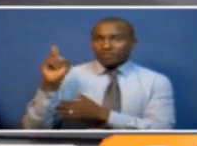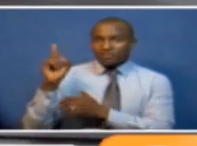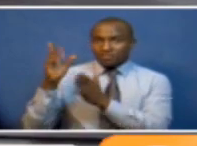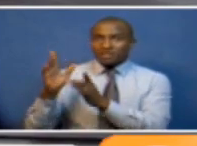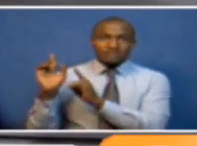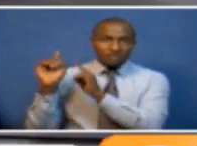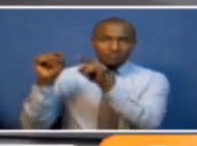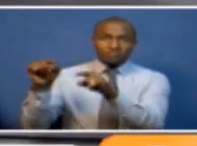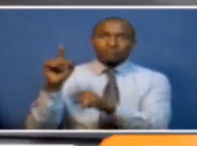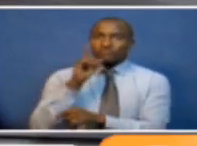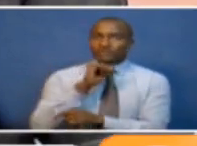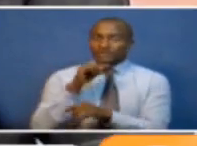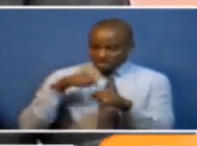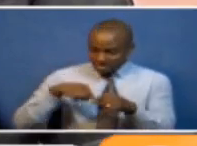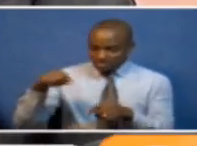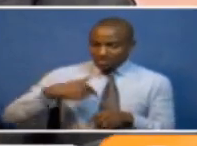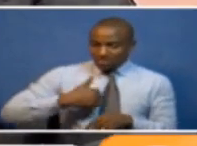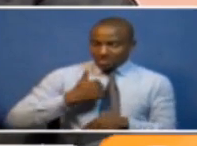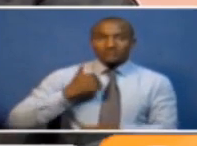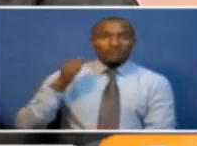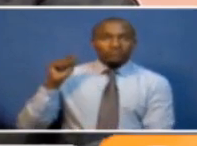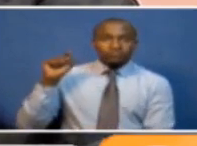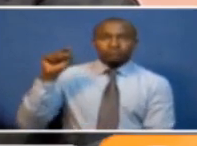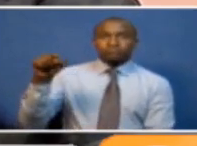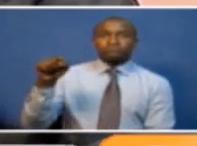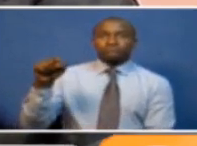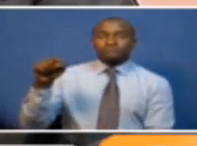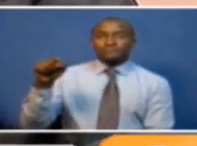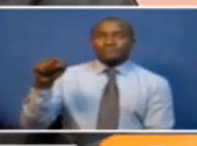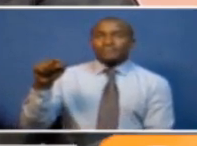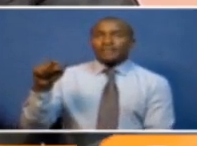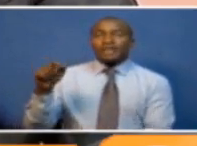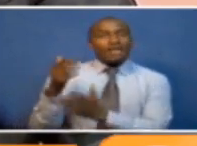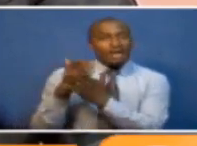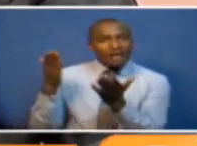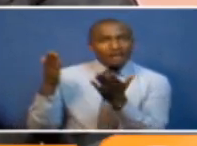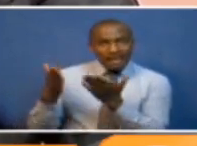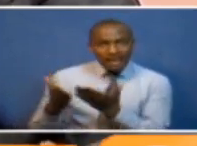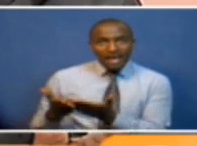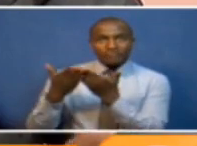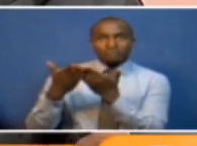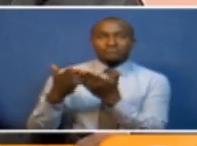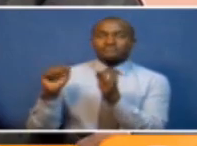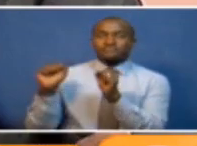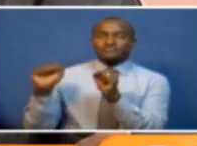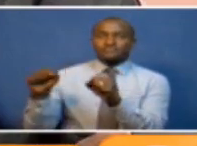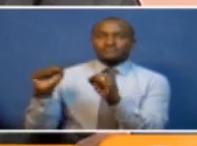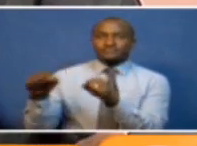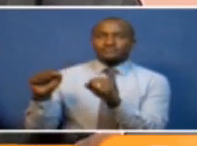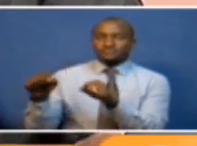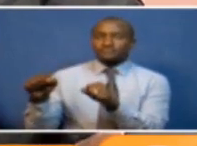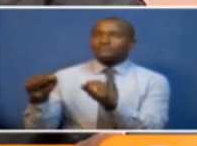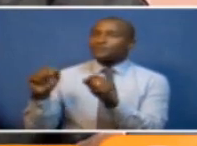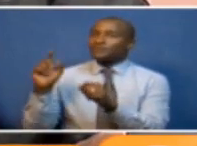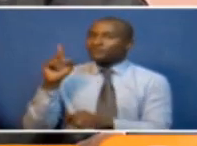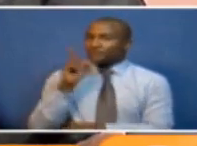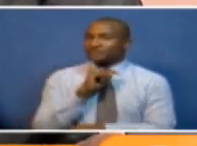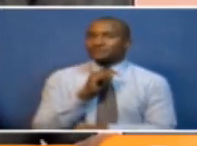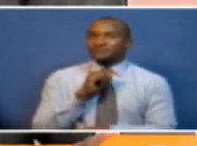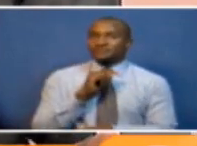week, I'll be on the line just to make sure that if there's any intervention required, we get it done and